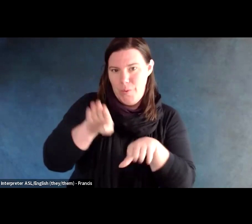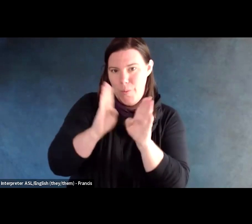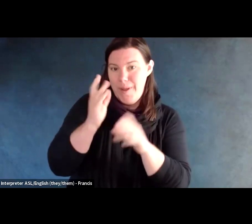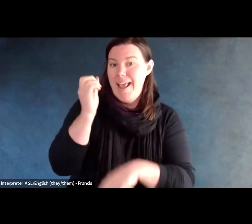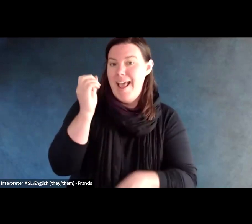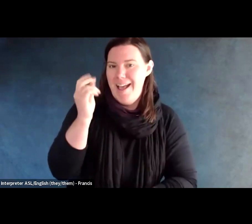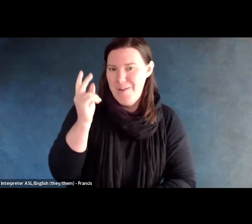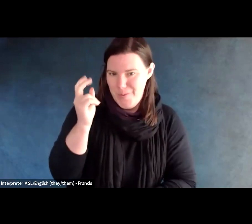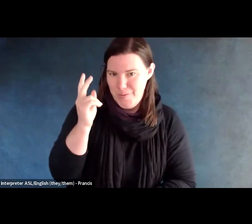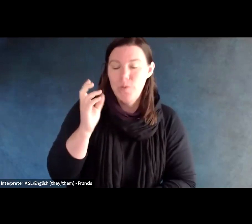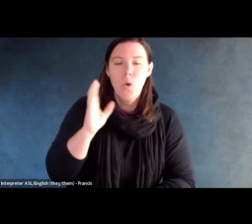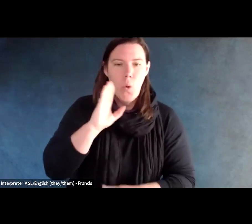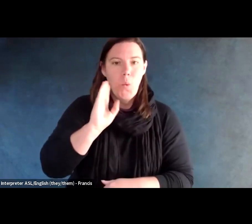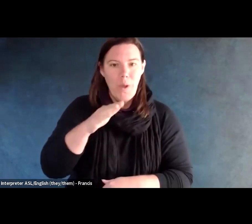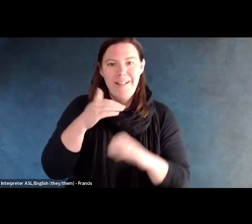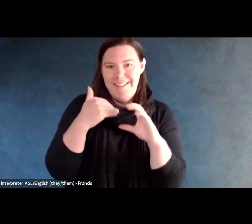at